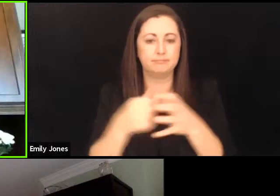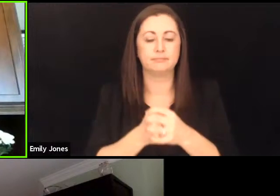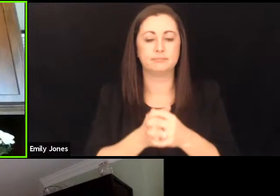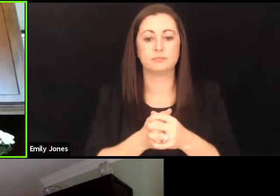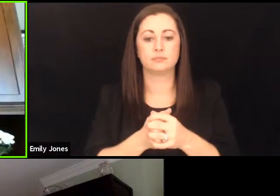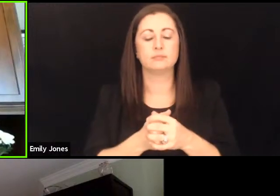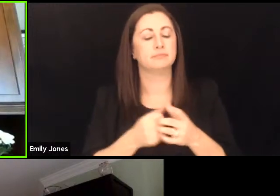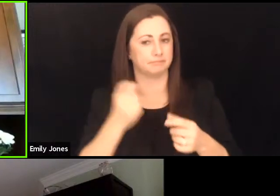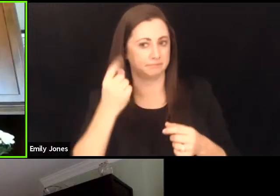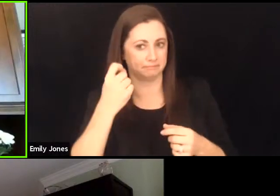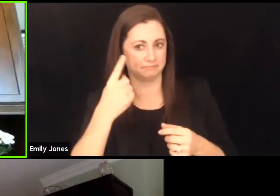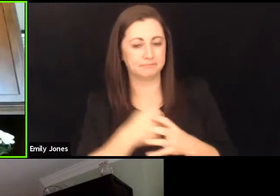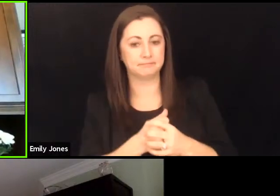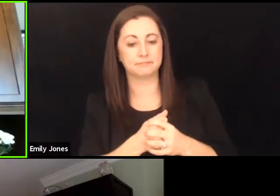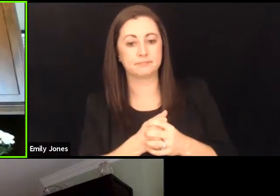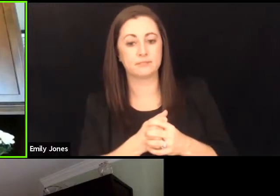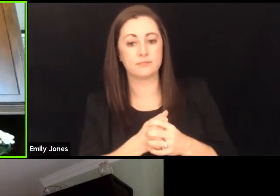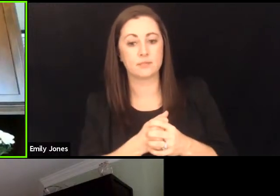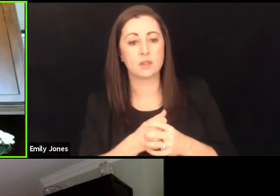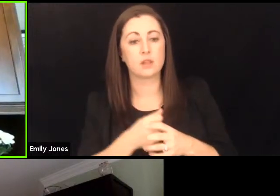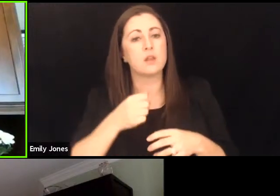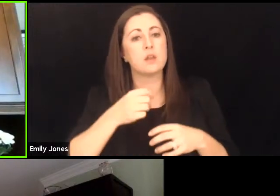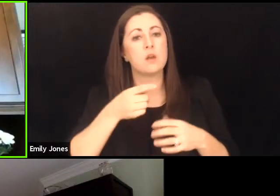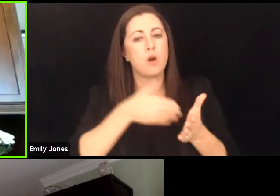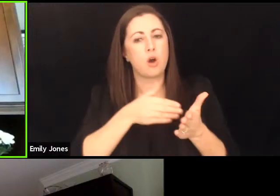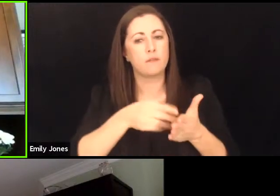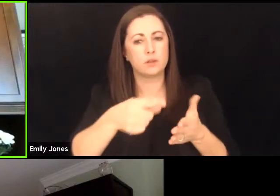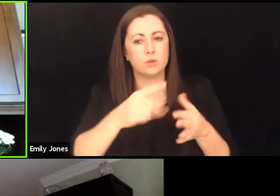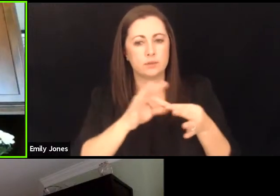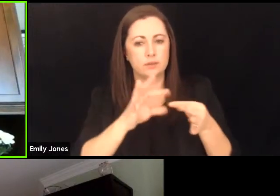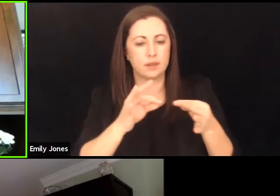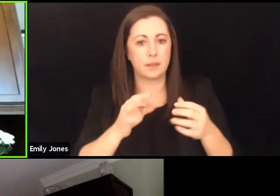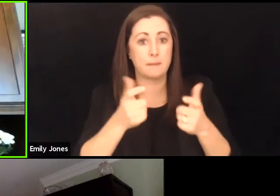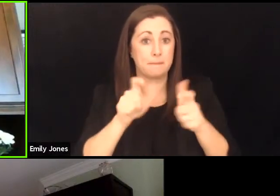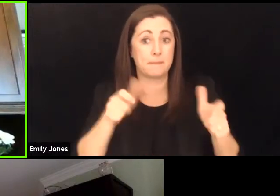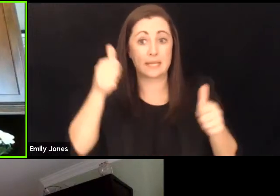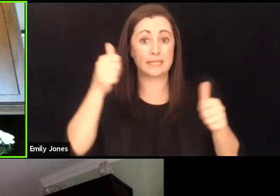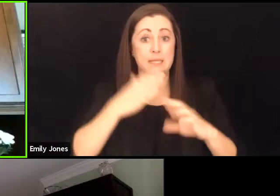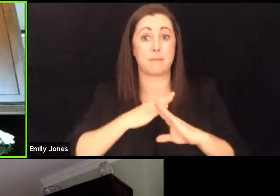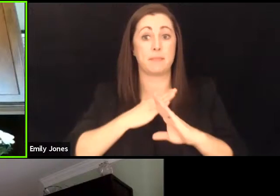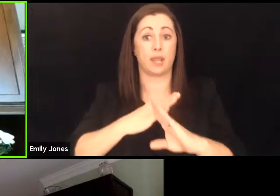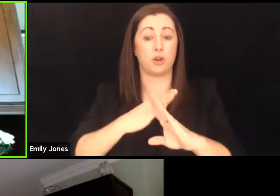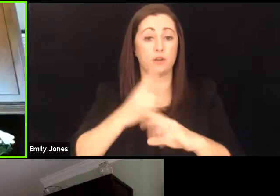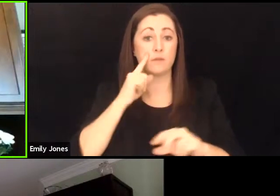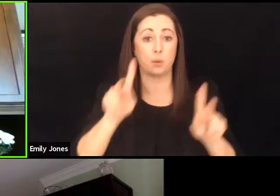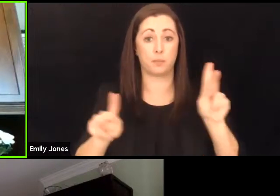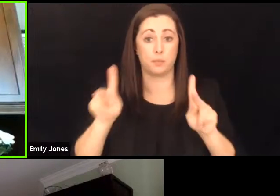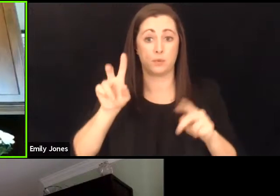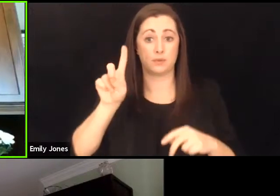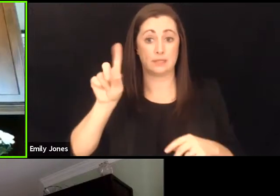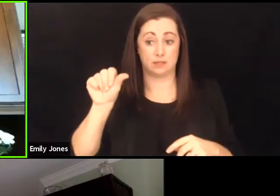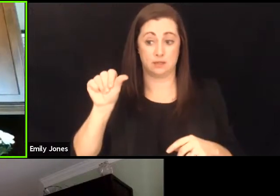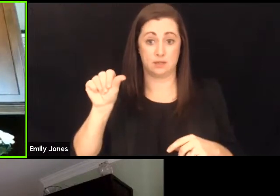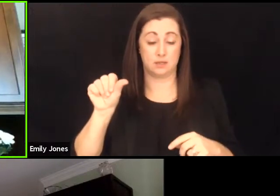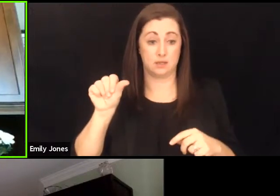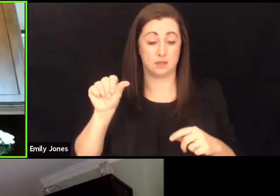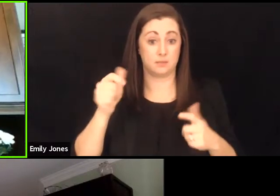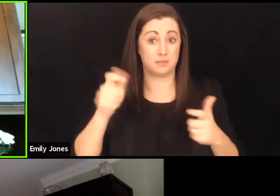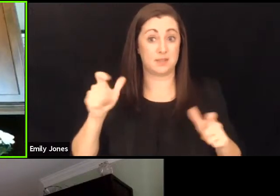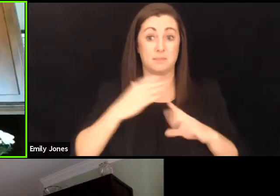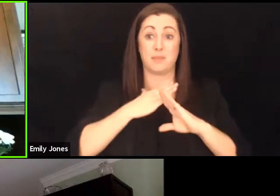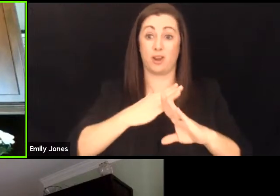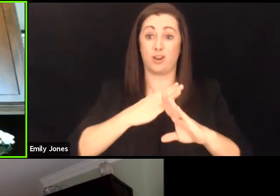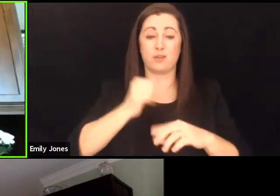say before in that regard that the biggest barriers to people with disabilities is often not